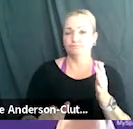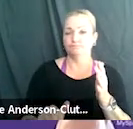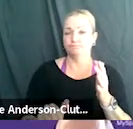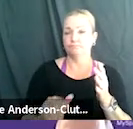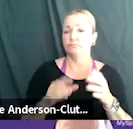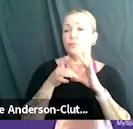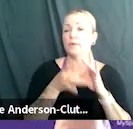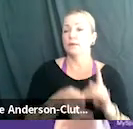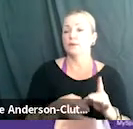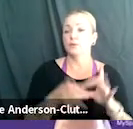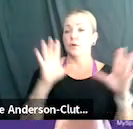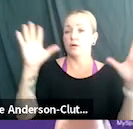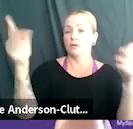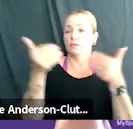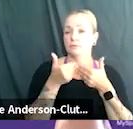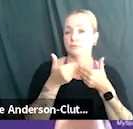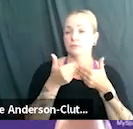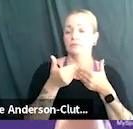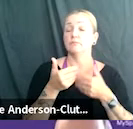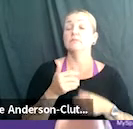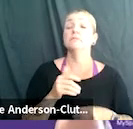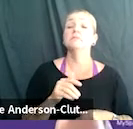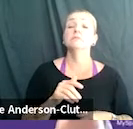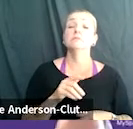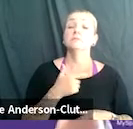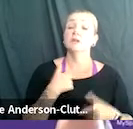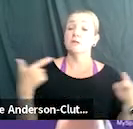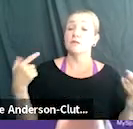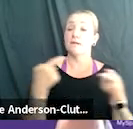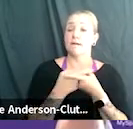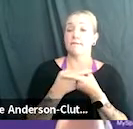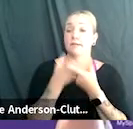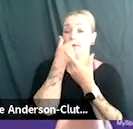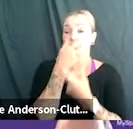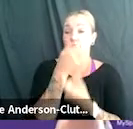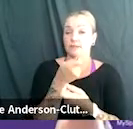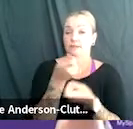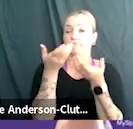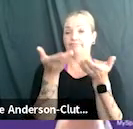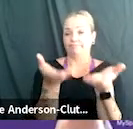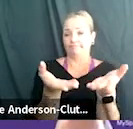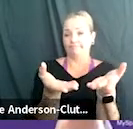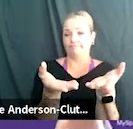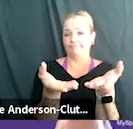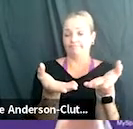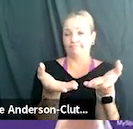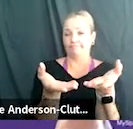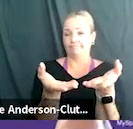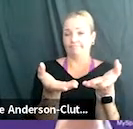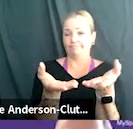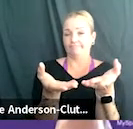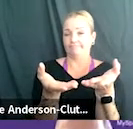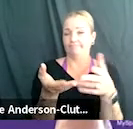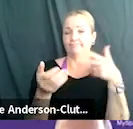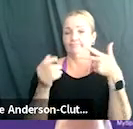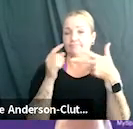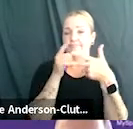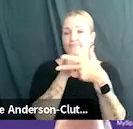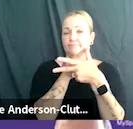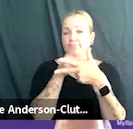declaration of conflicts of interest, so I have received grant funding from the Ontario Brain Institute, Brain Canada, and Hoffman LaRoche